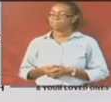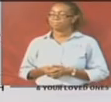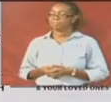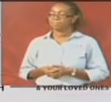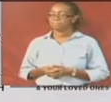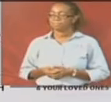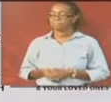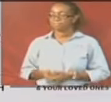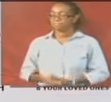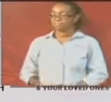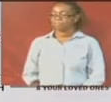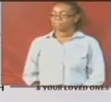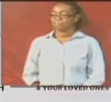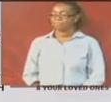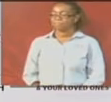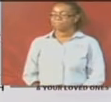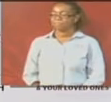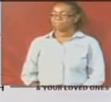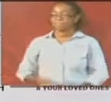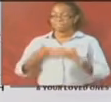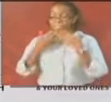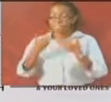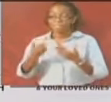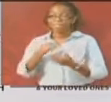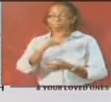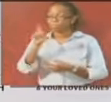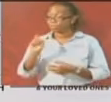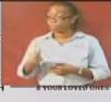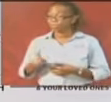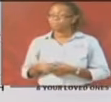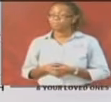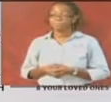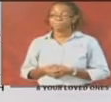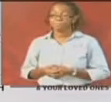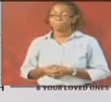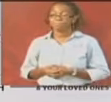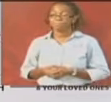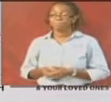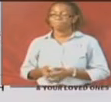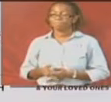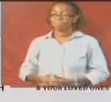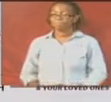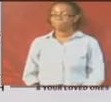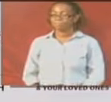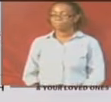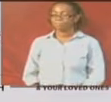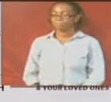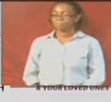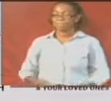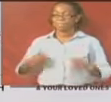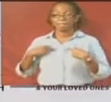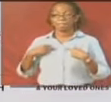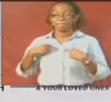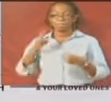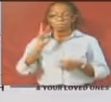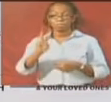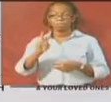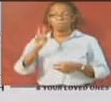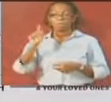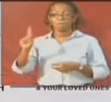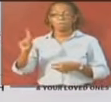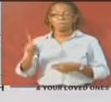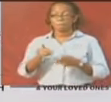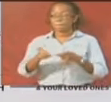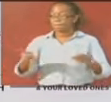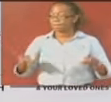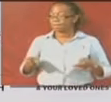Thank you, Dr. Hines, and thank you for that question. So we have, as I mentioned earlier, 21 selected sites, and